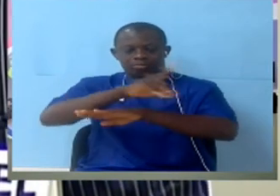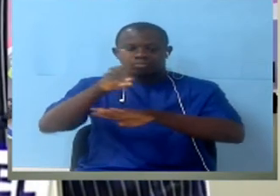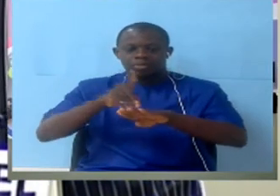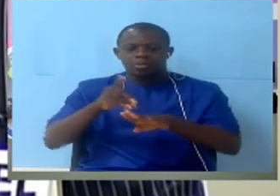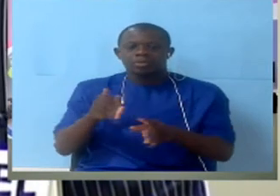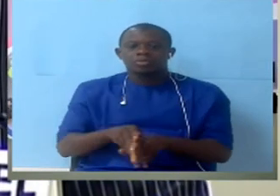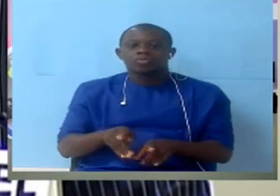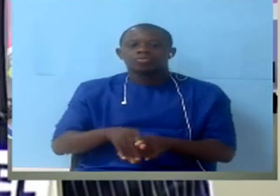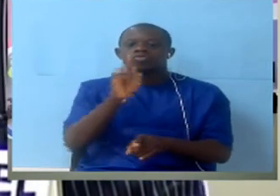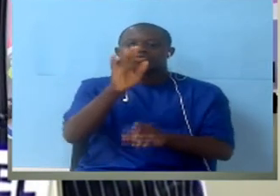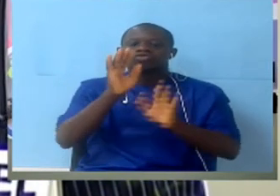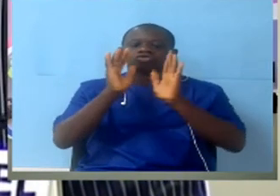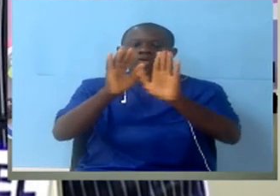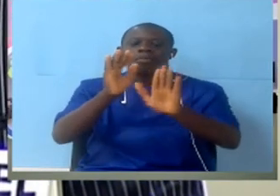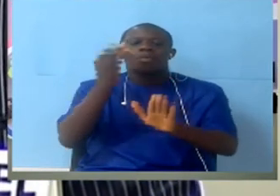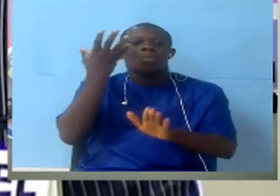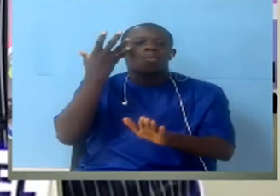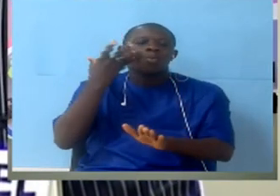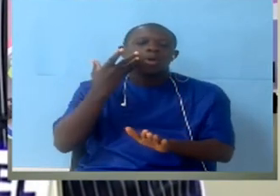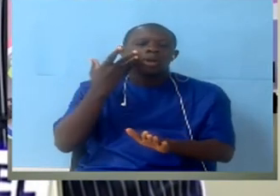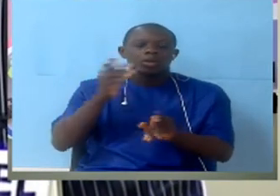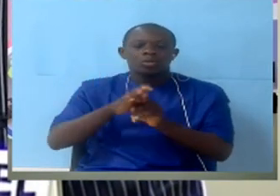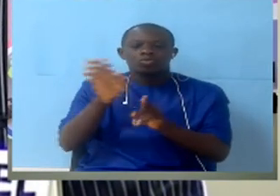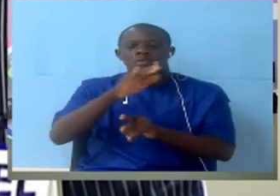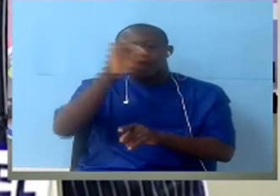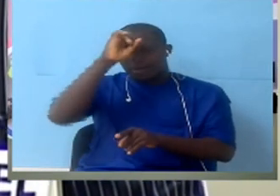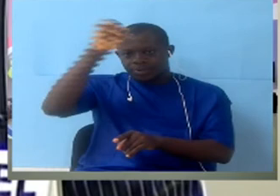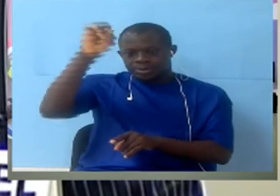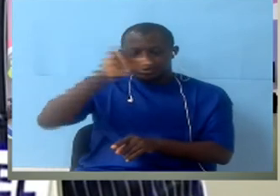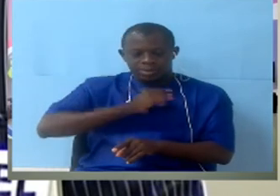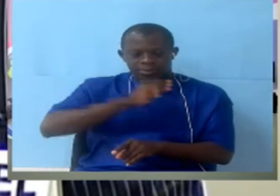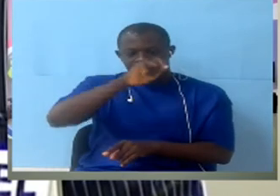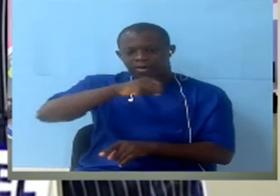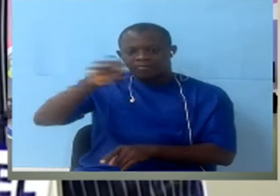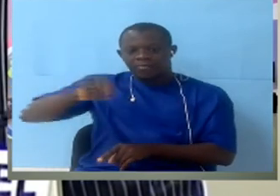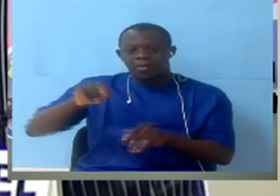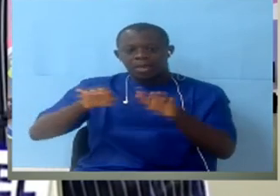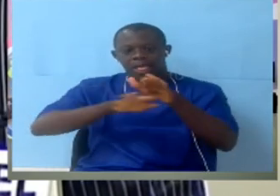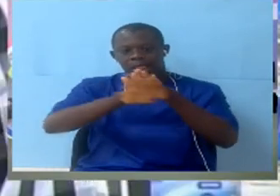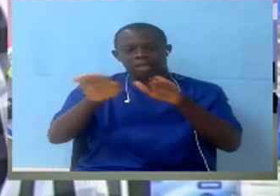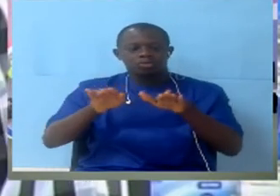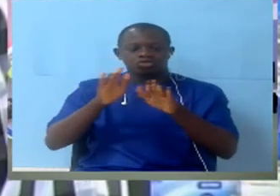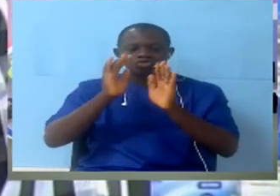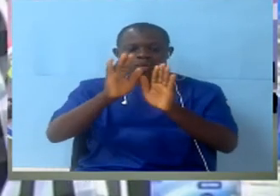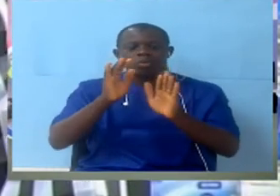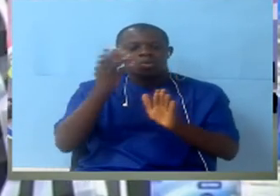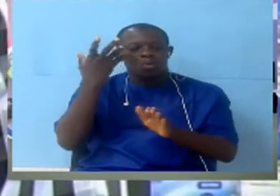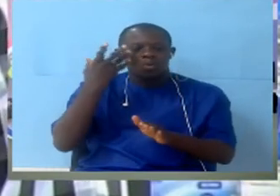when did you stop going to the president's farm what did you malami ya dabula pour kata president la kungor around